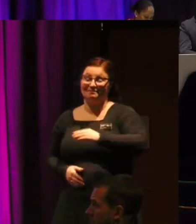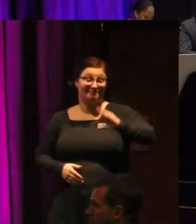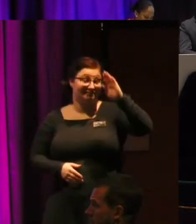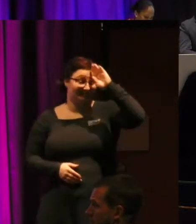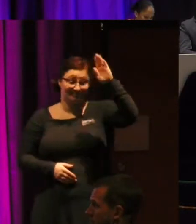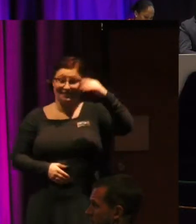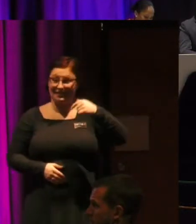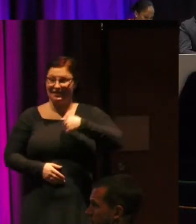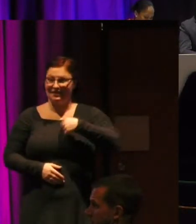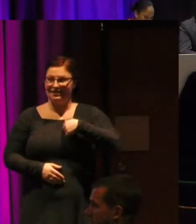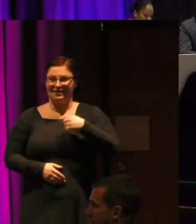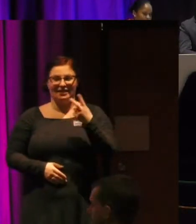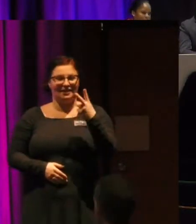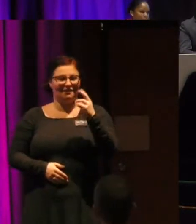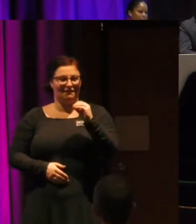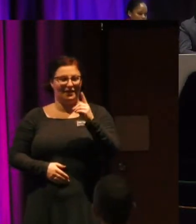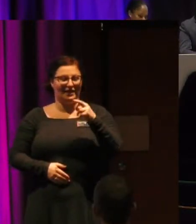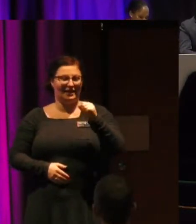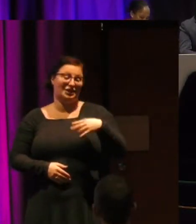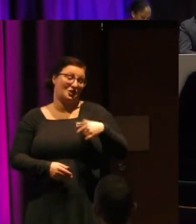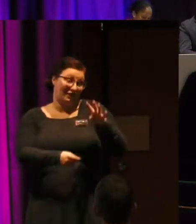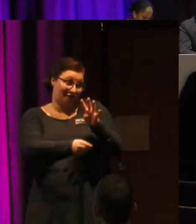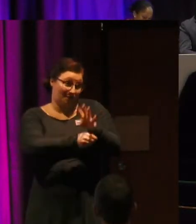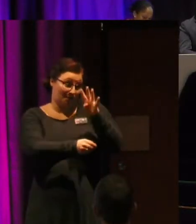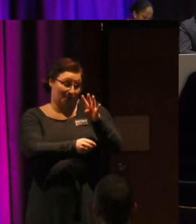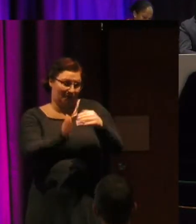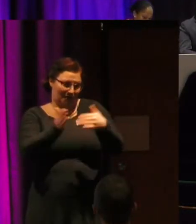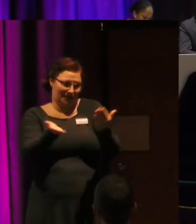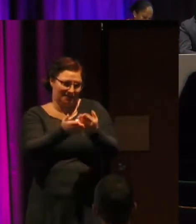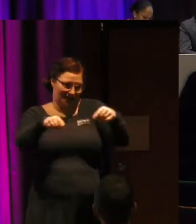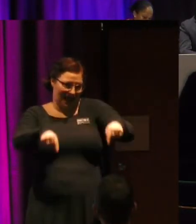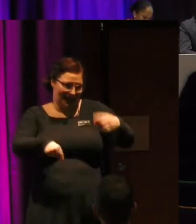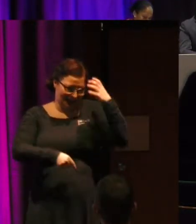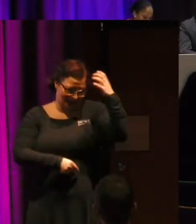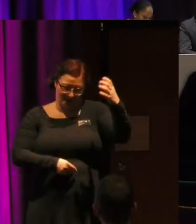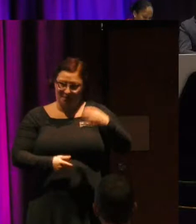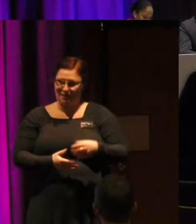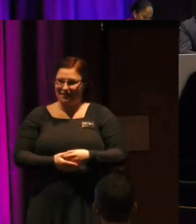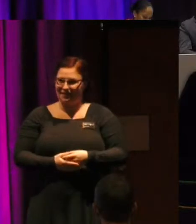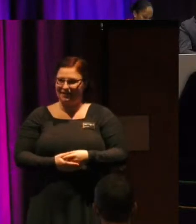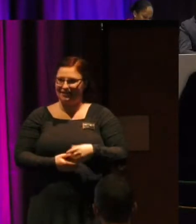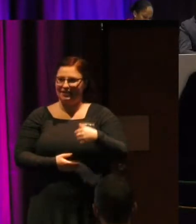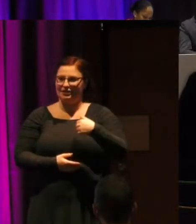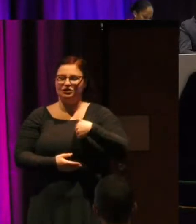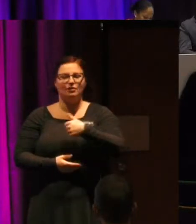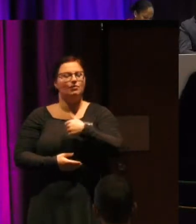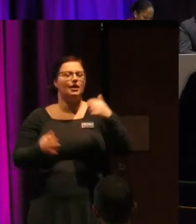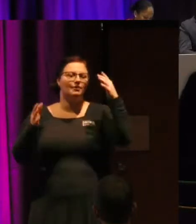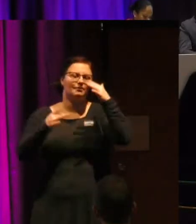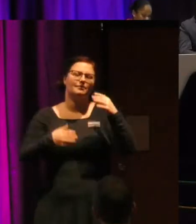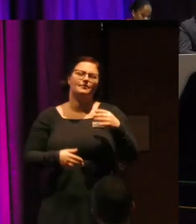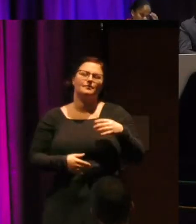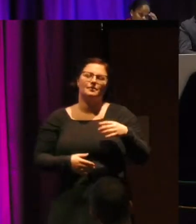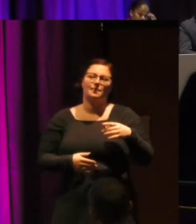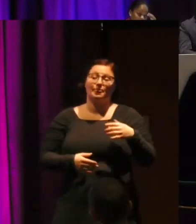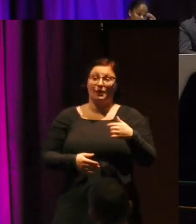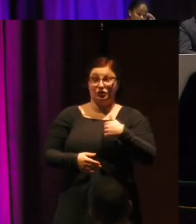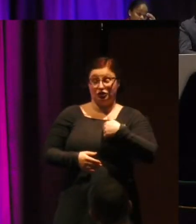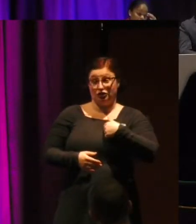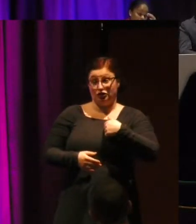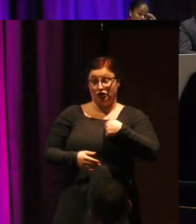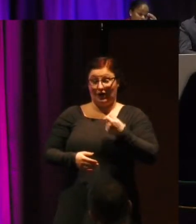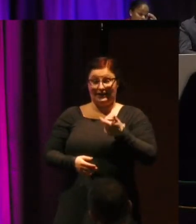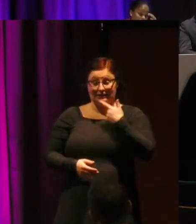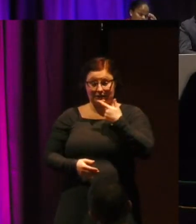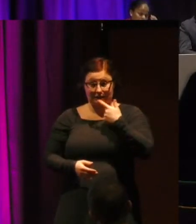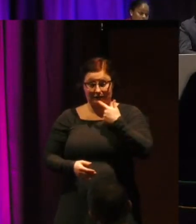Hi, I'm Valeria. I'm 14 years old from a school here in Stockholm. And I was just wondering, like, I'm a bit scared